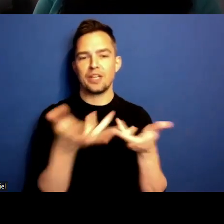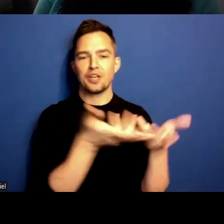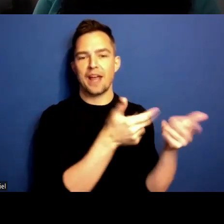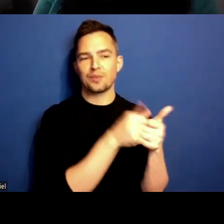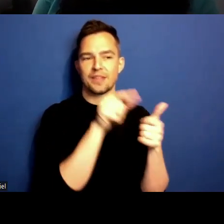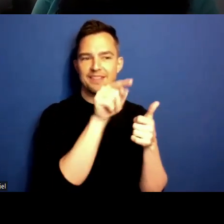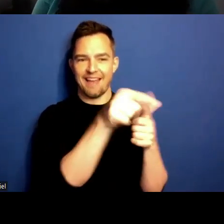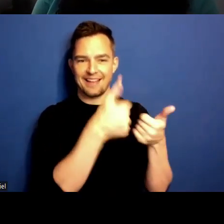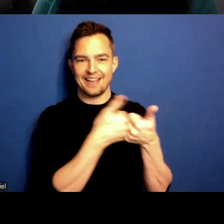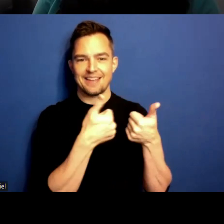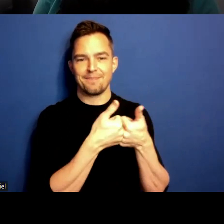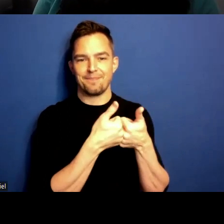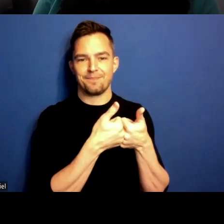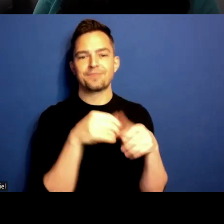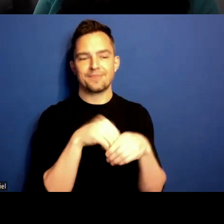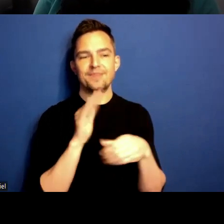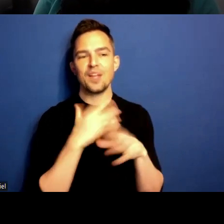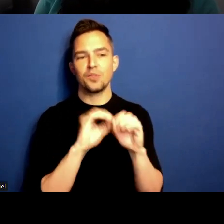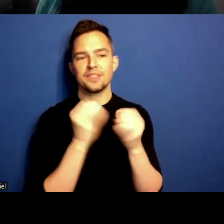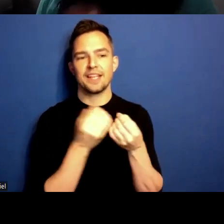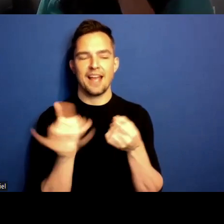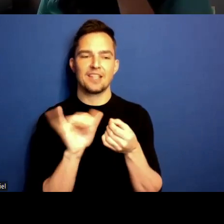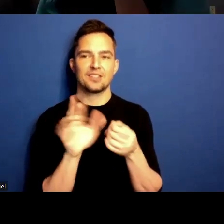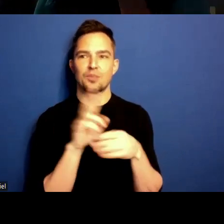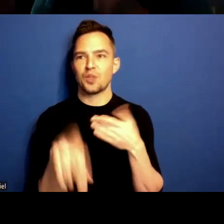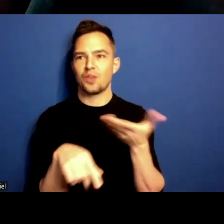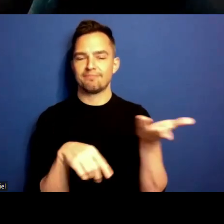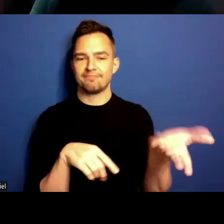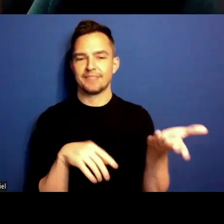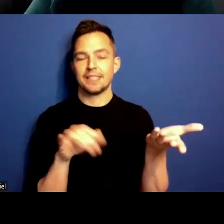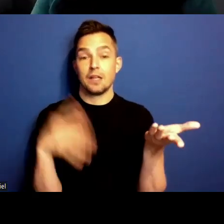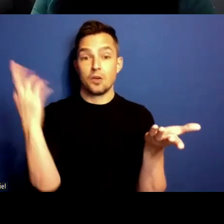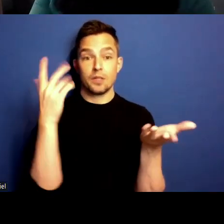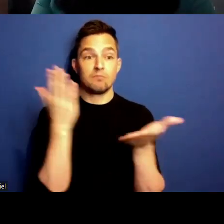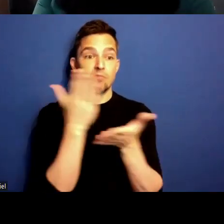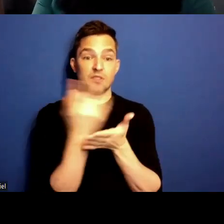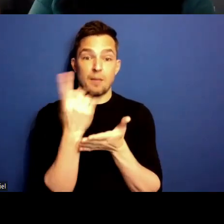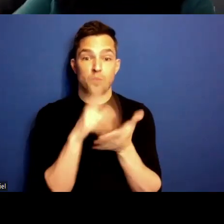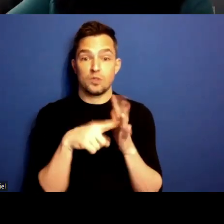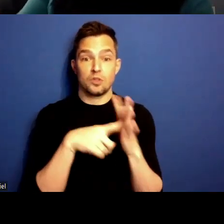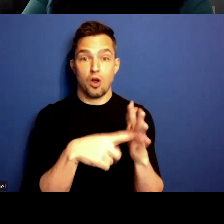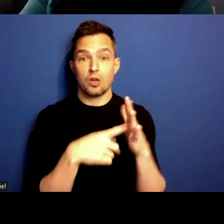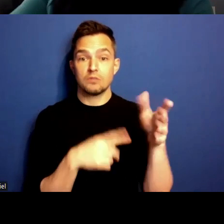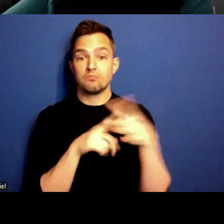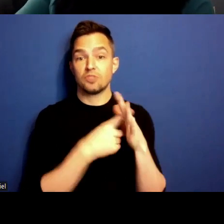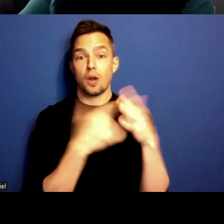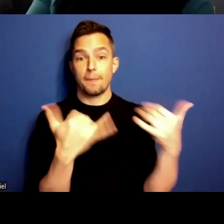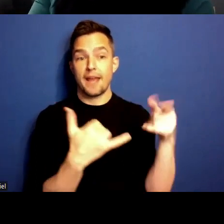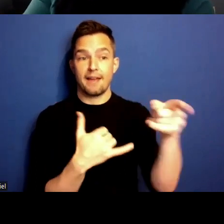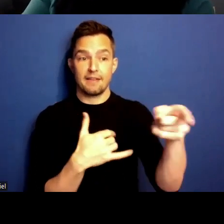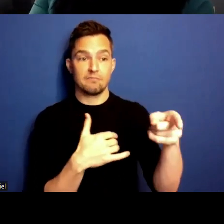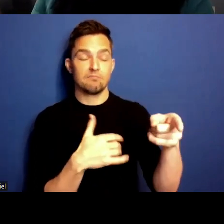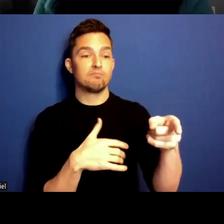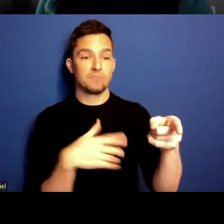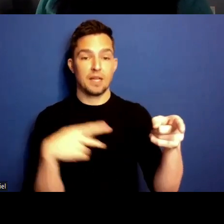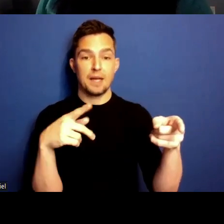this game and our organization as a result. Because someone will start playing, the little Plinko game